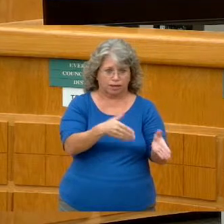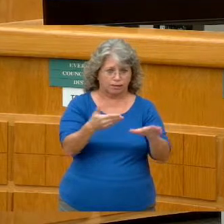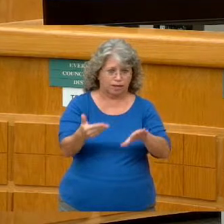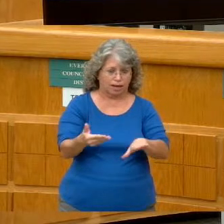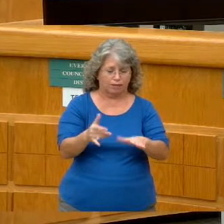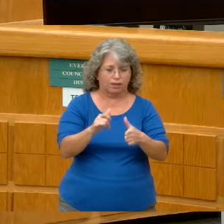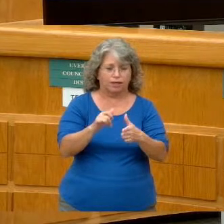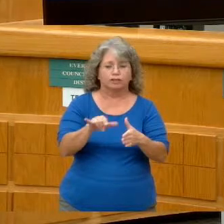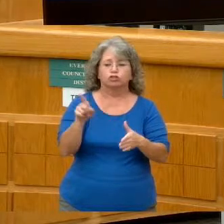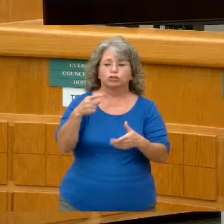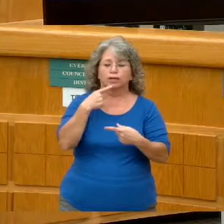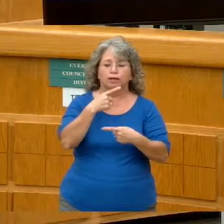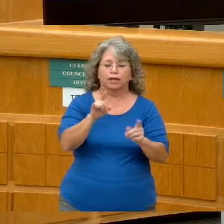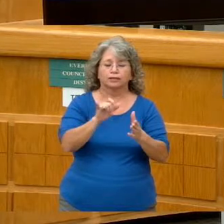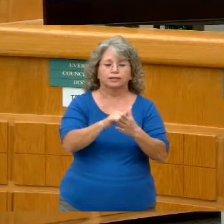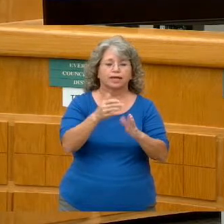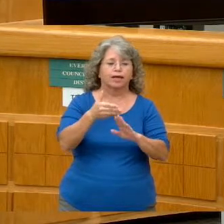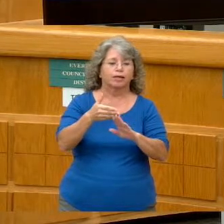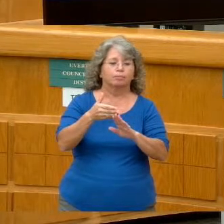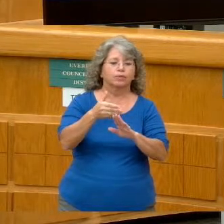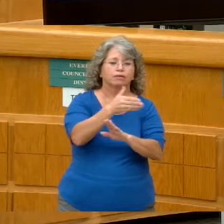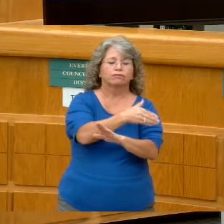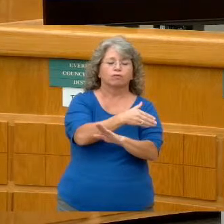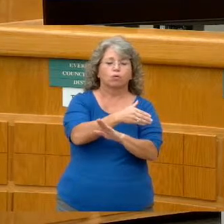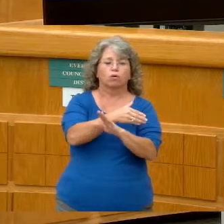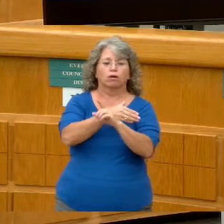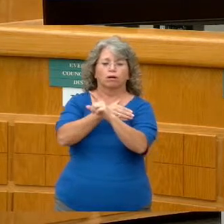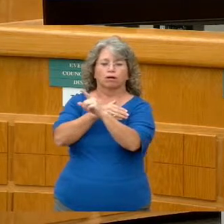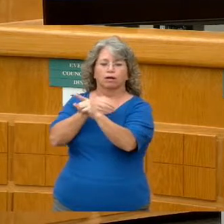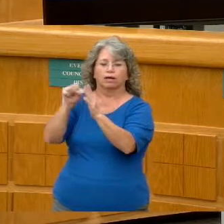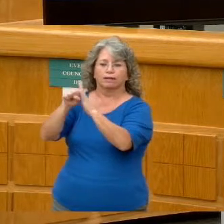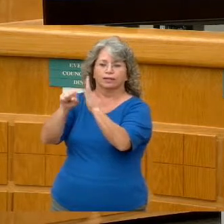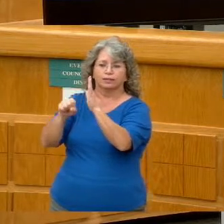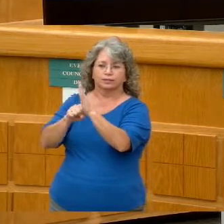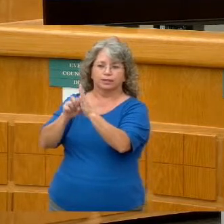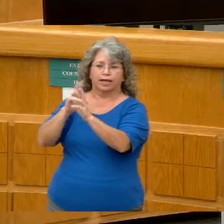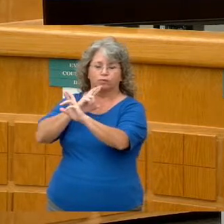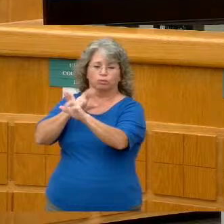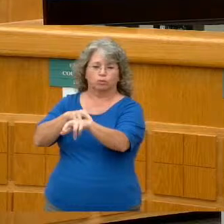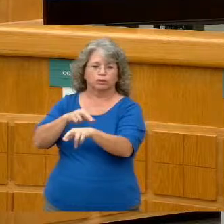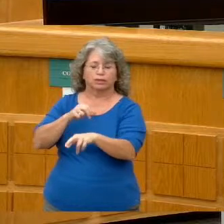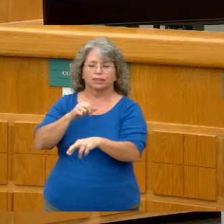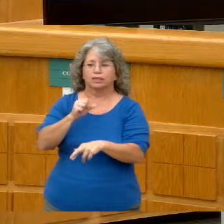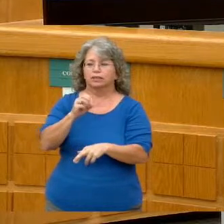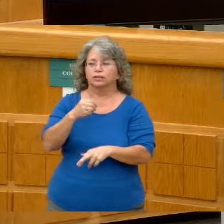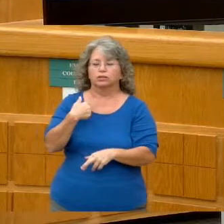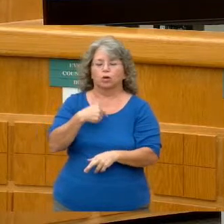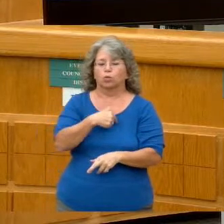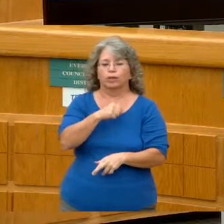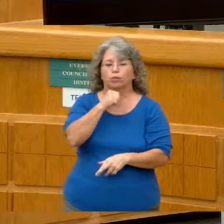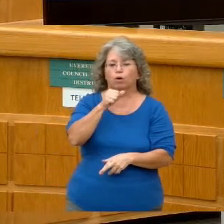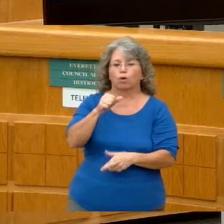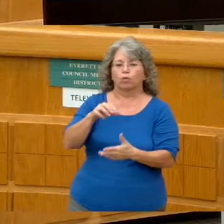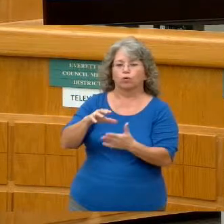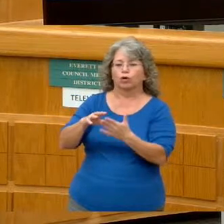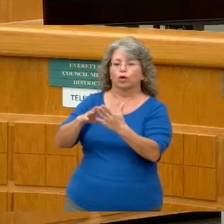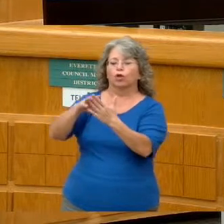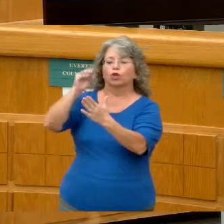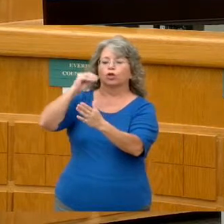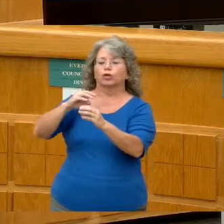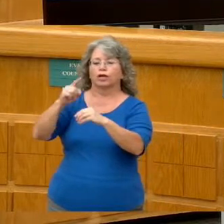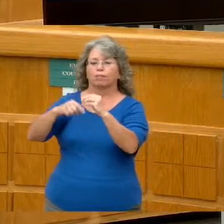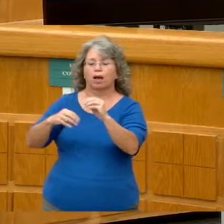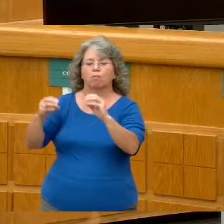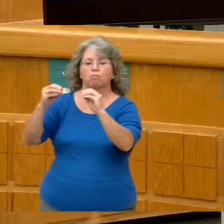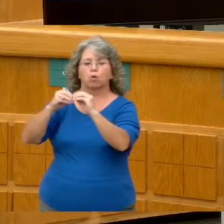counts the death certificate. So it's not like we're going to find out about new fatalities later.